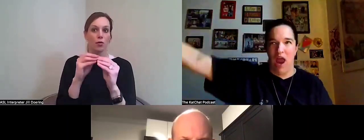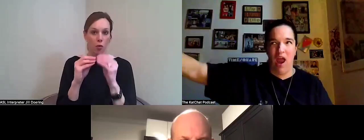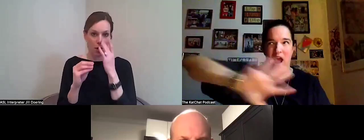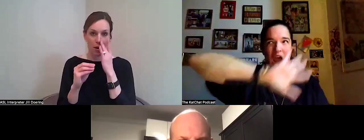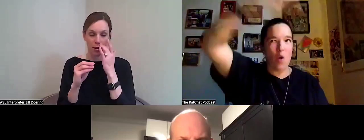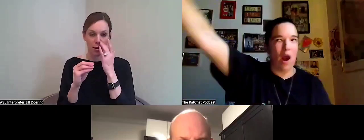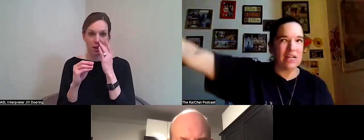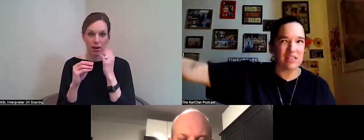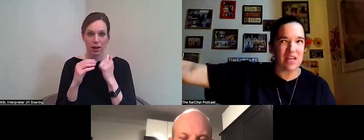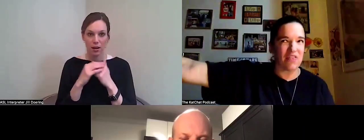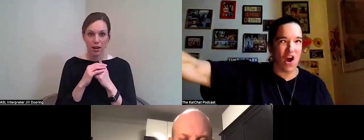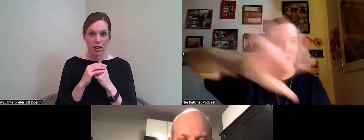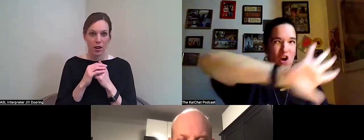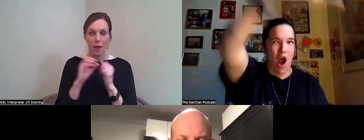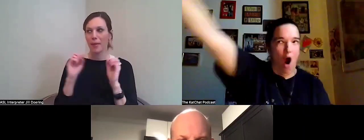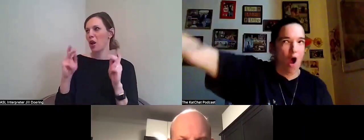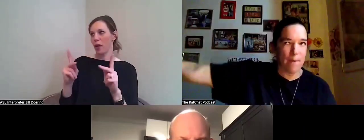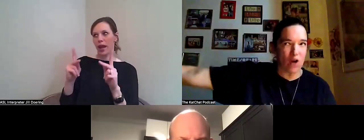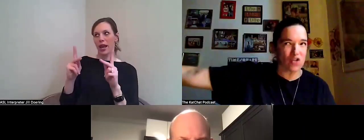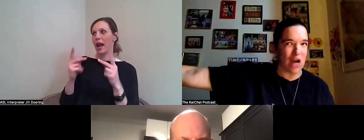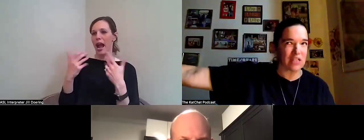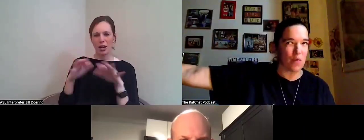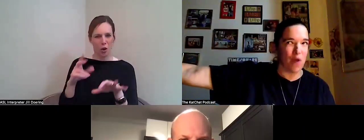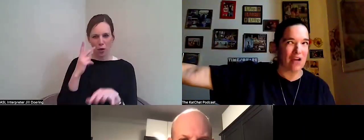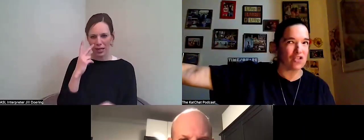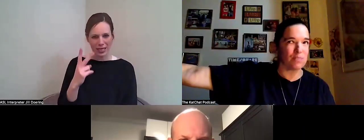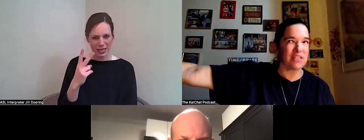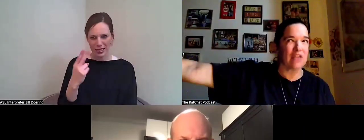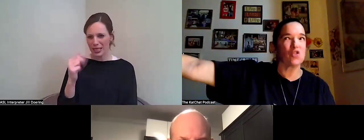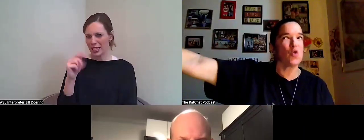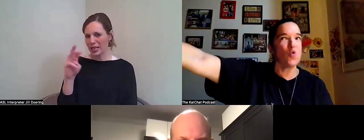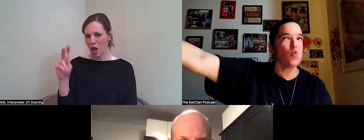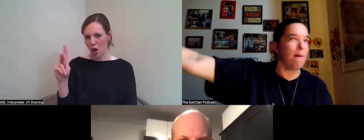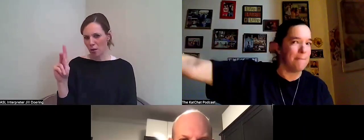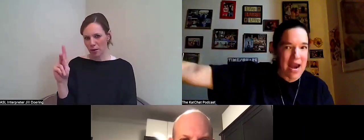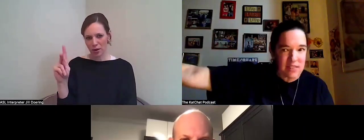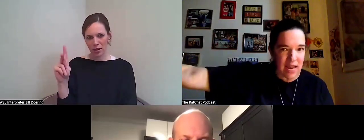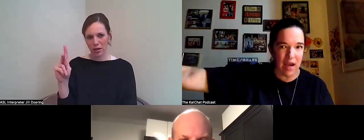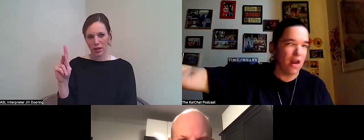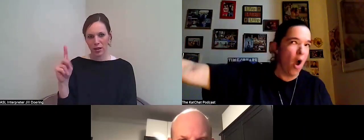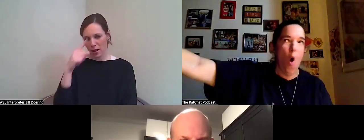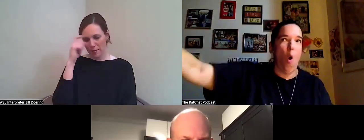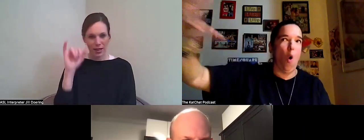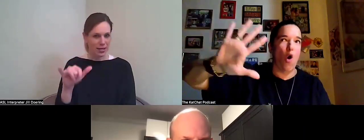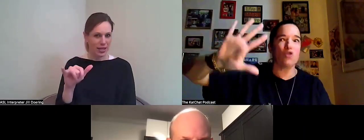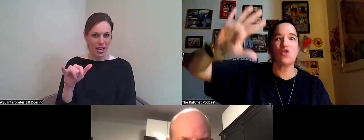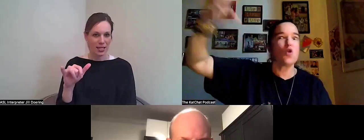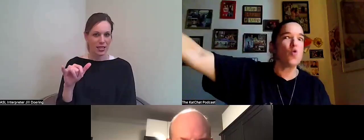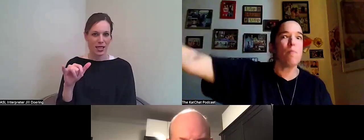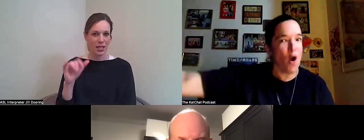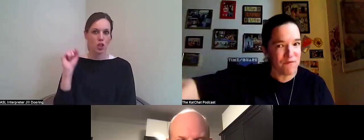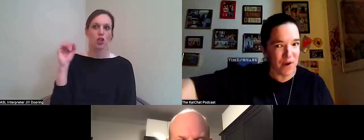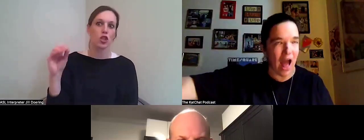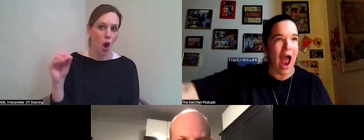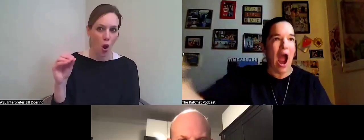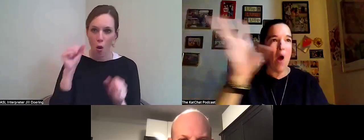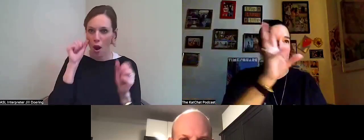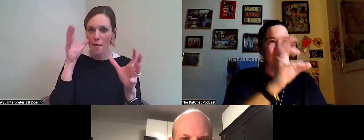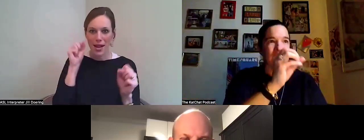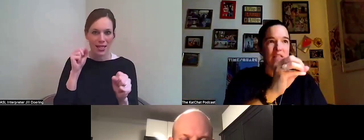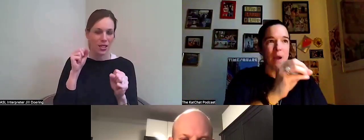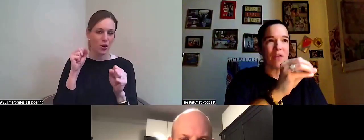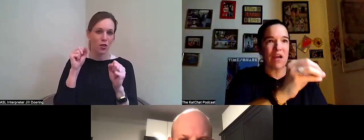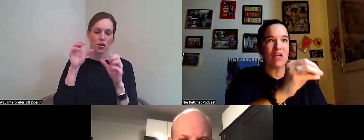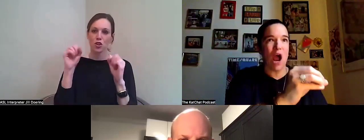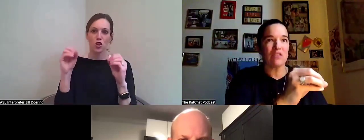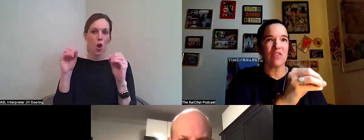outside. Okay, I don't want to see the Hallmark directing practice because that's too amazing or too perfect. I want